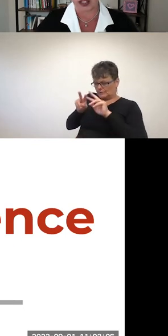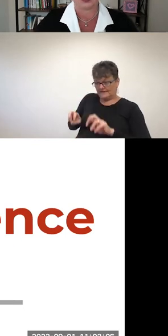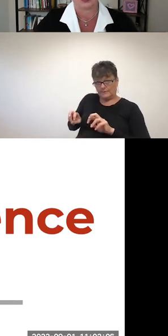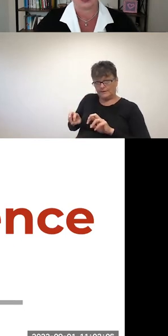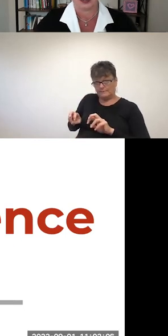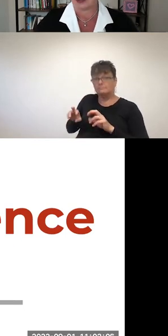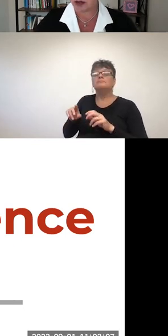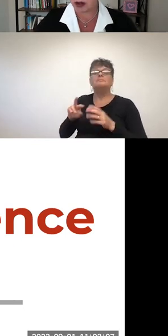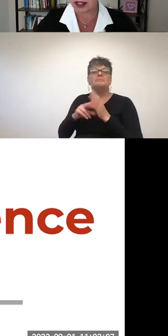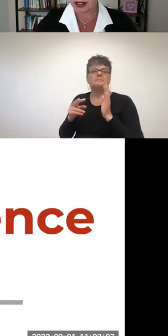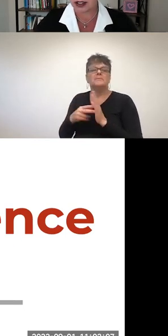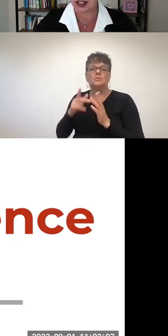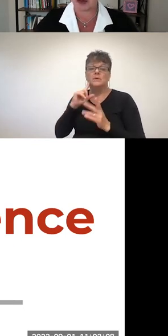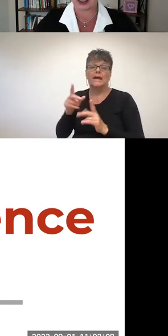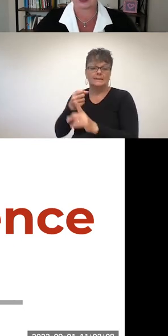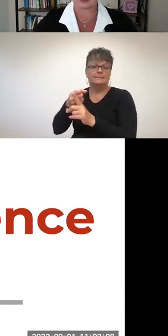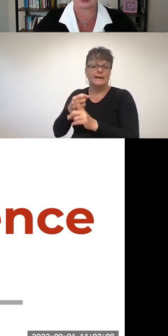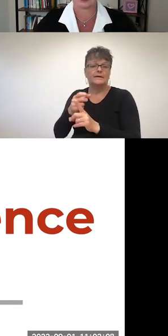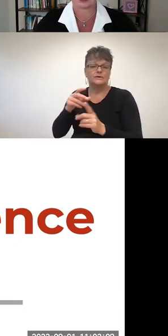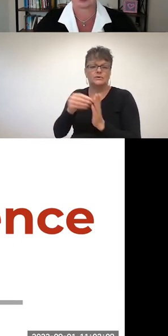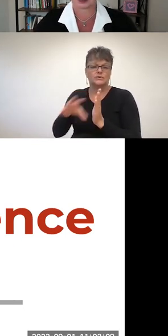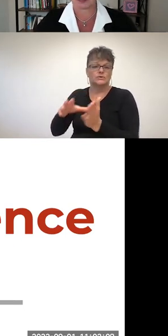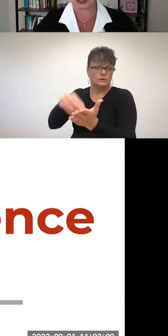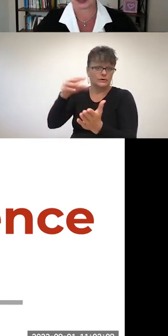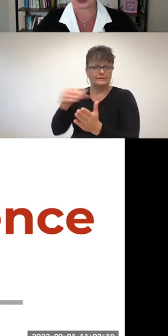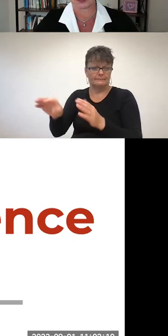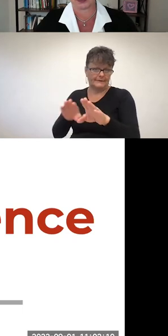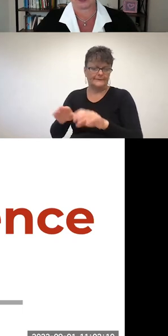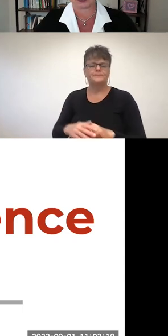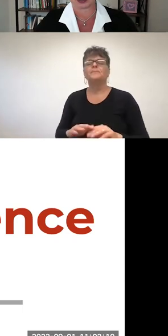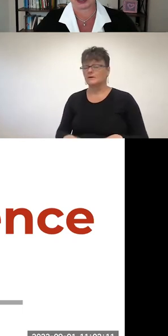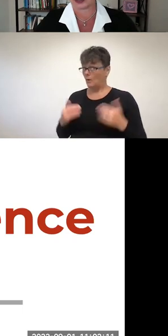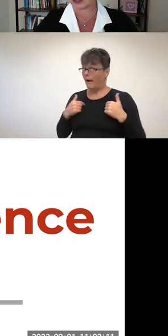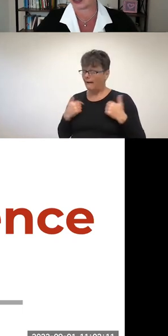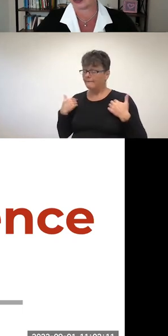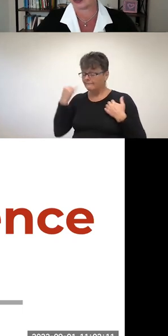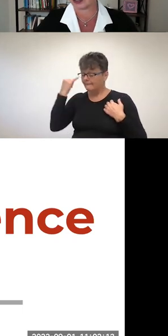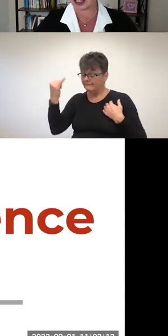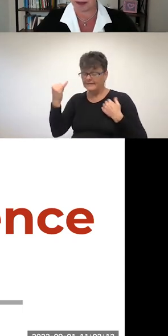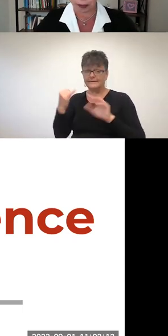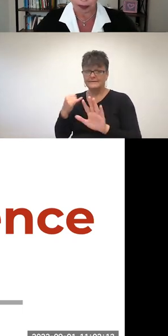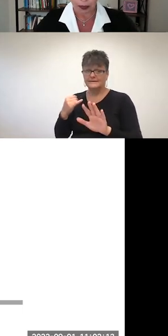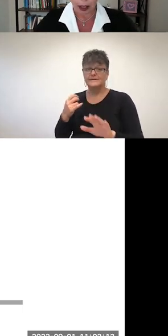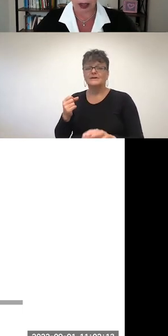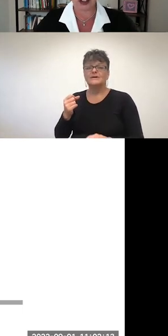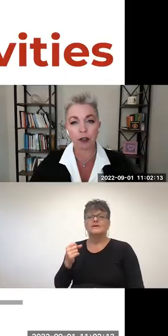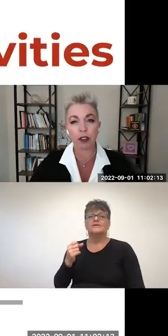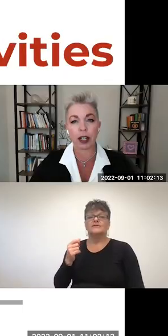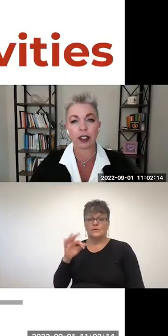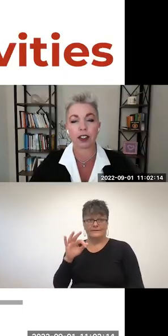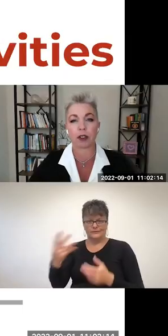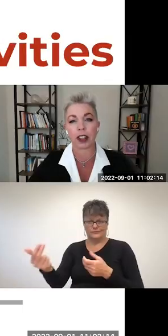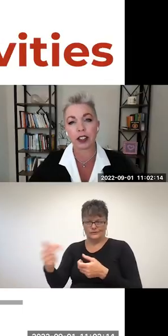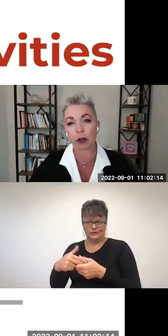So I have a few ideas, and we're going to dive in to some of these things if you're coming to the session later today. But